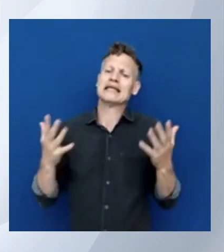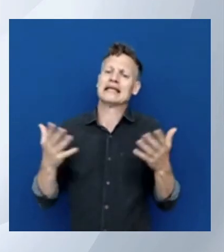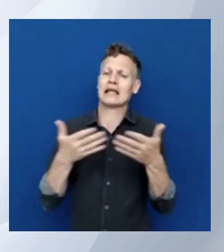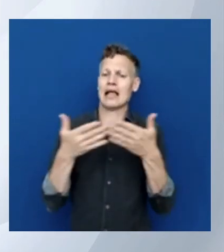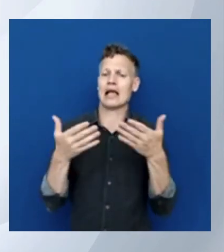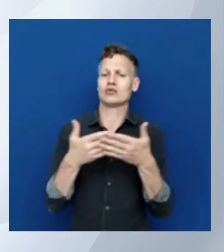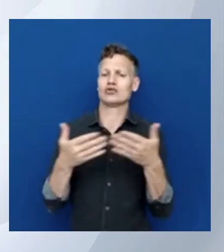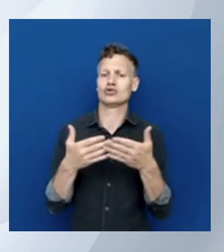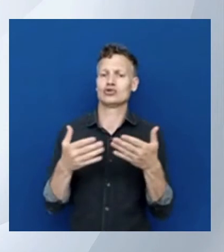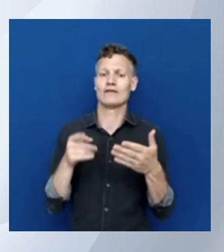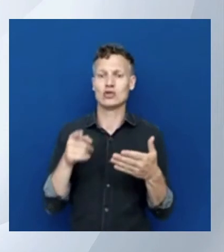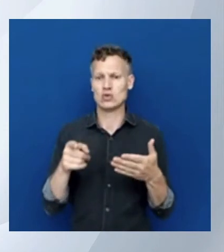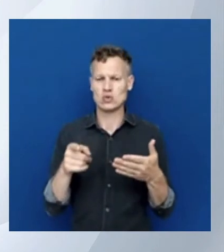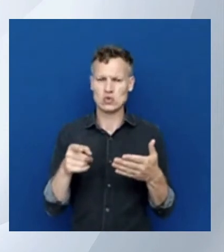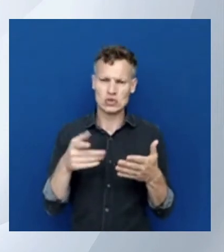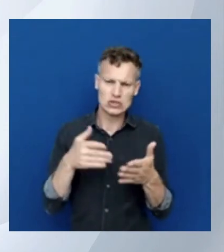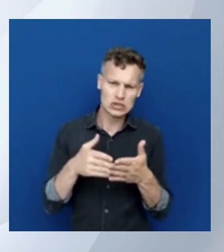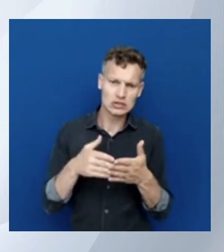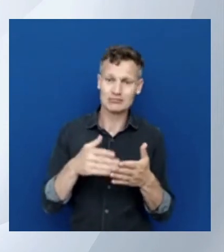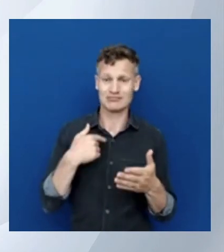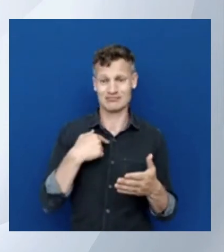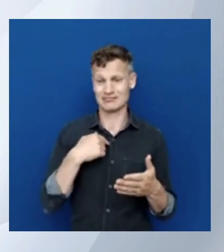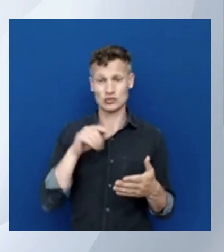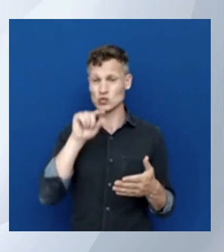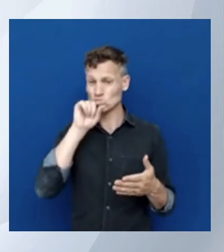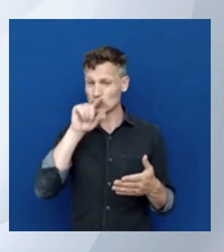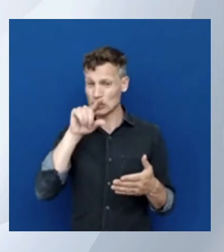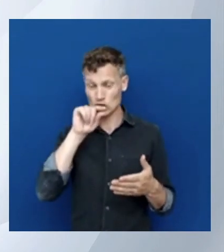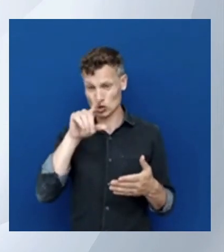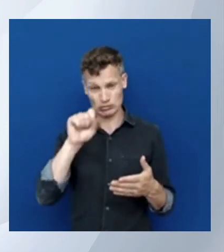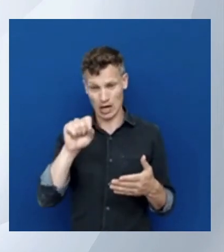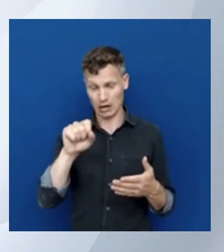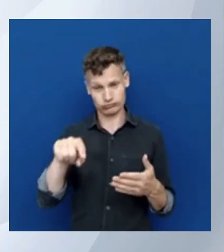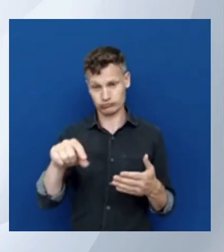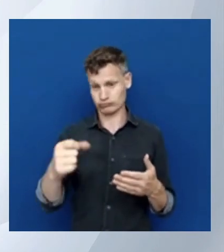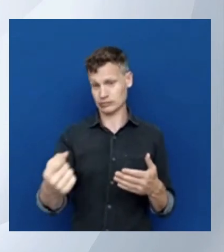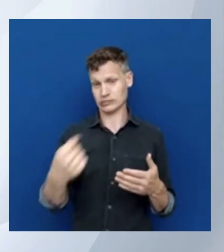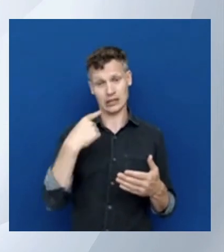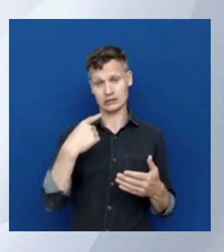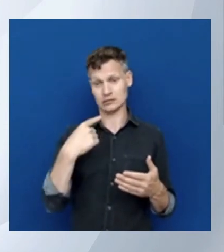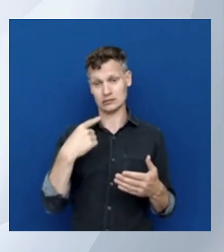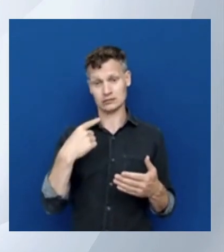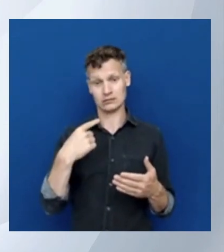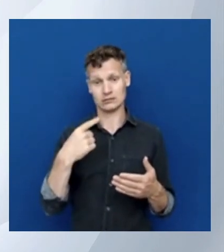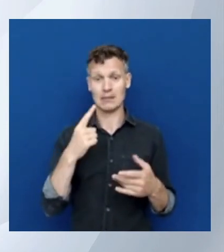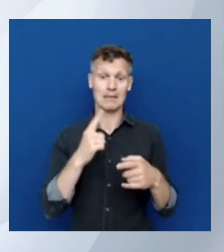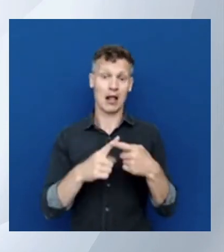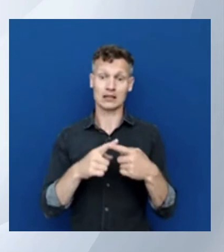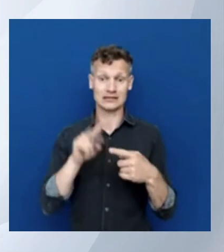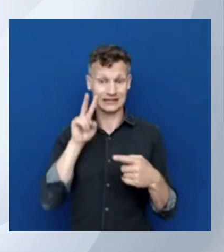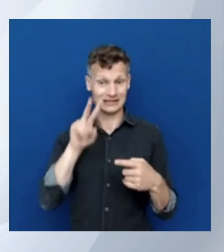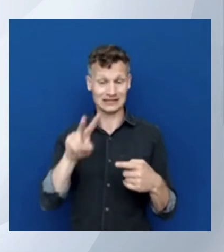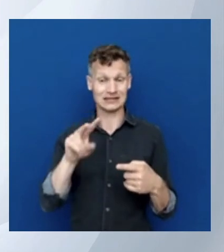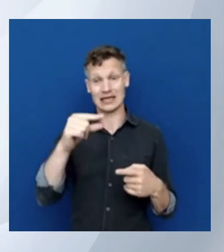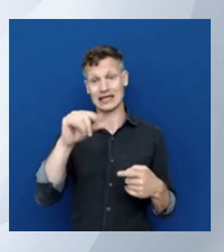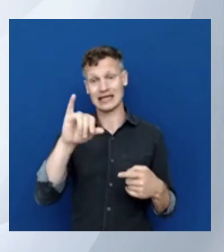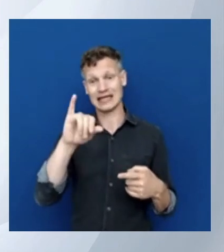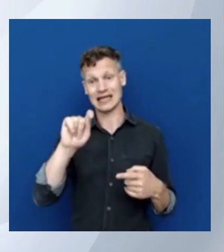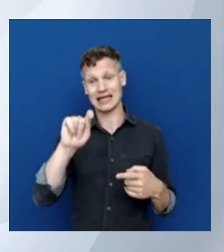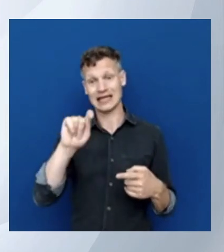shout. My DMs are open on Twitter. You can also look at my profile on GitHub,